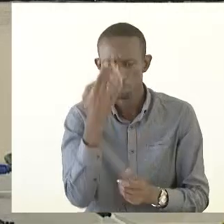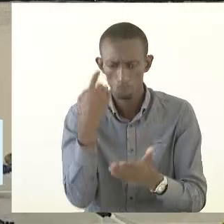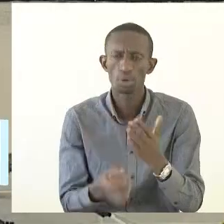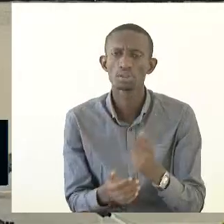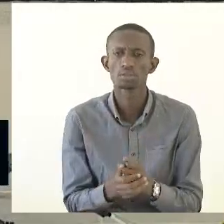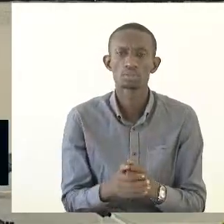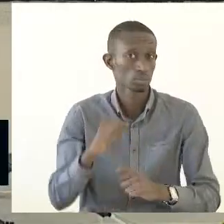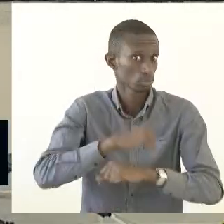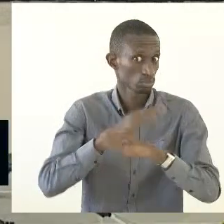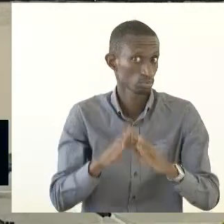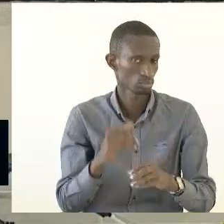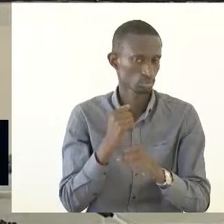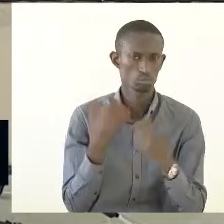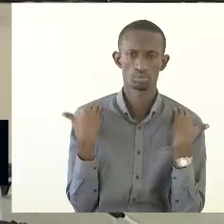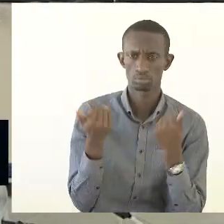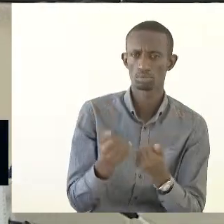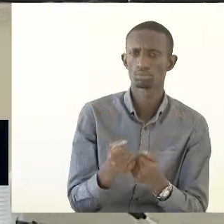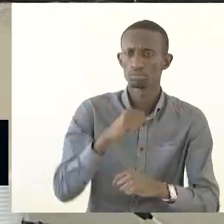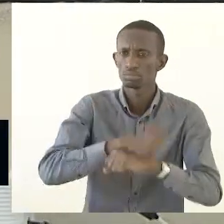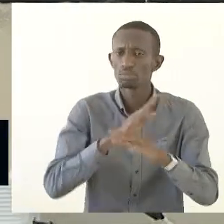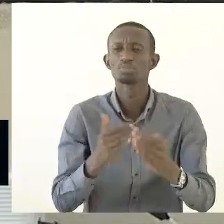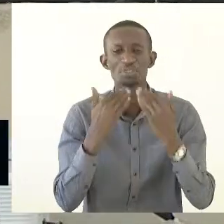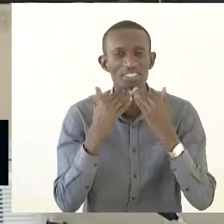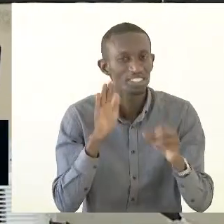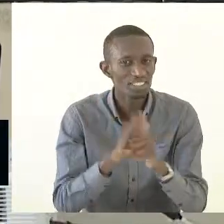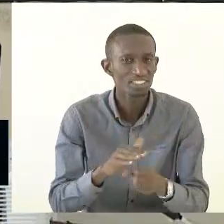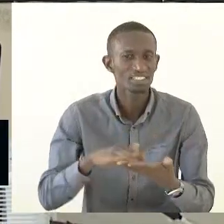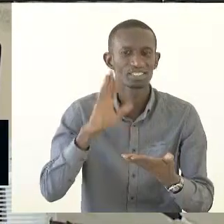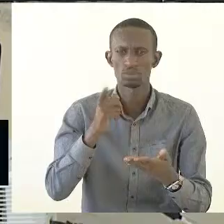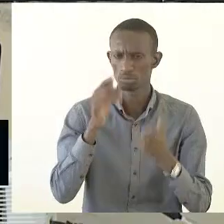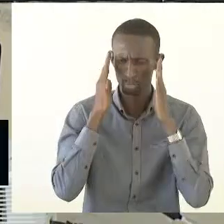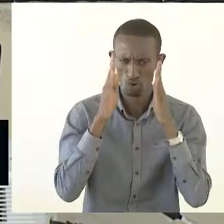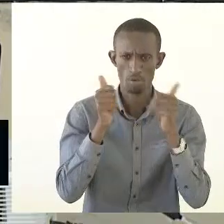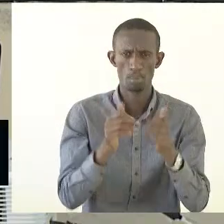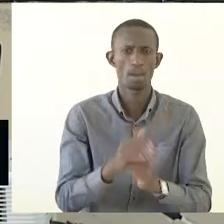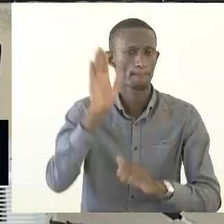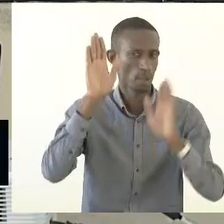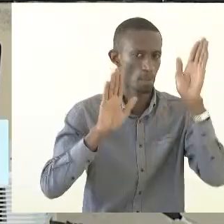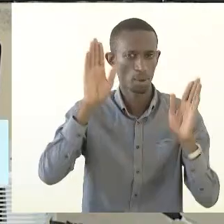So student, thank you very much for your attention and participation.